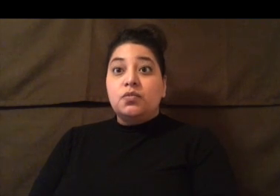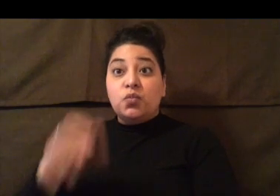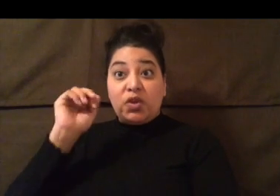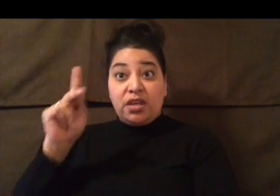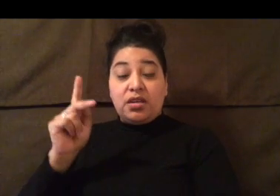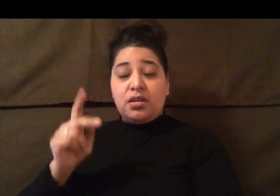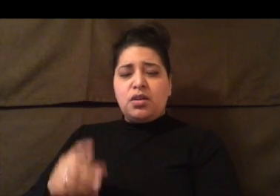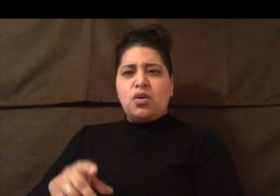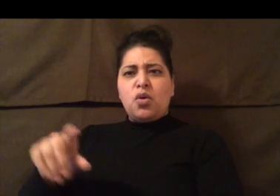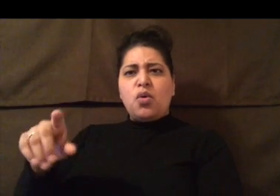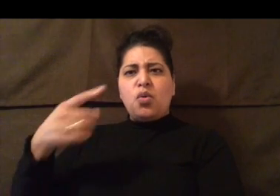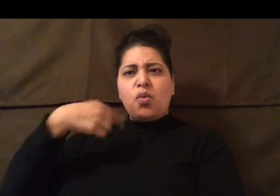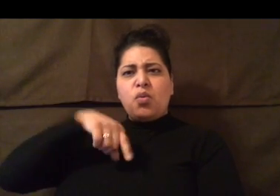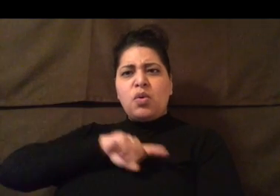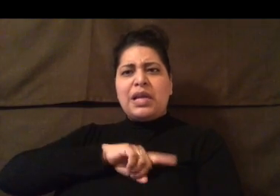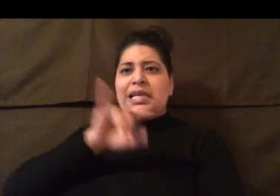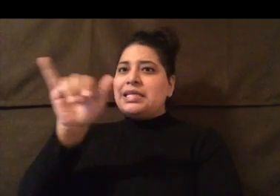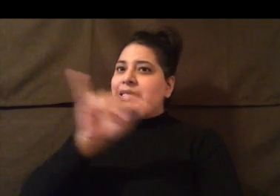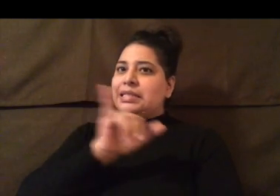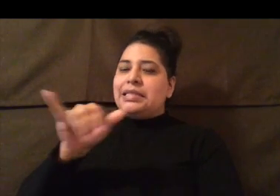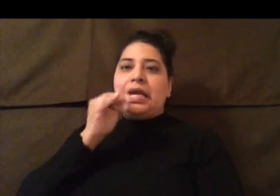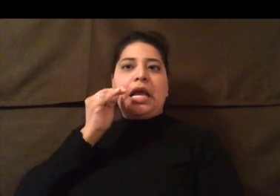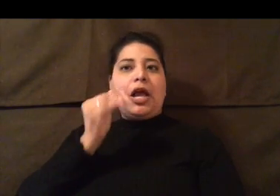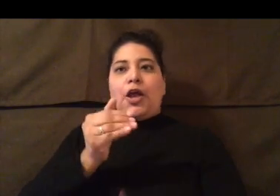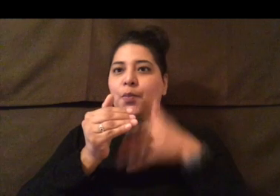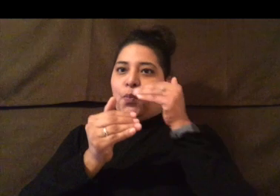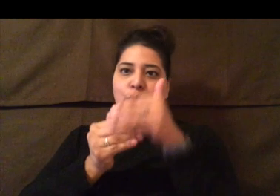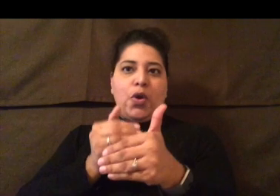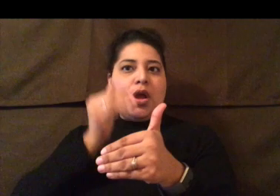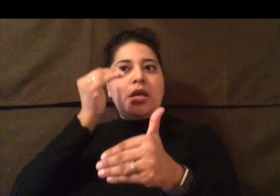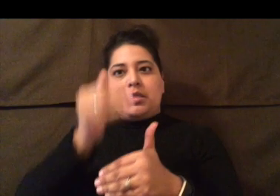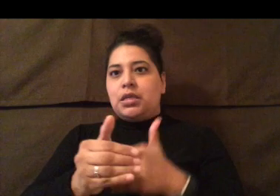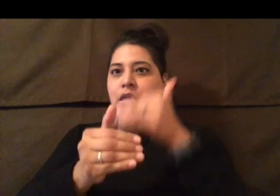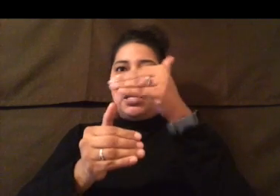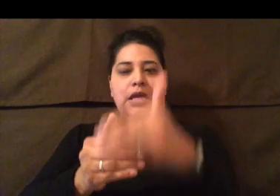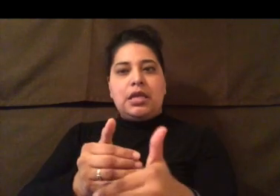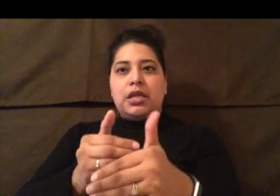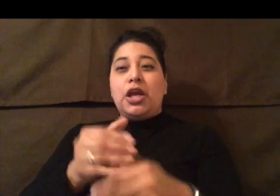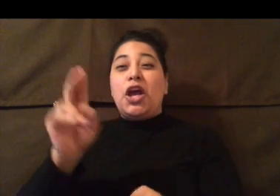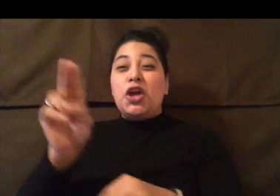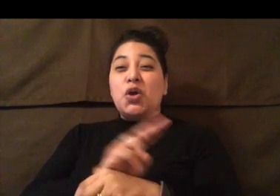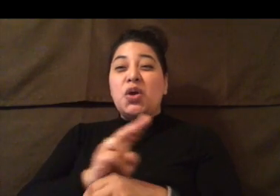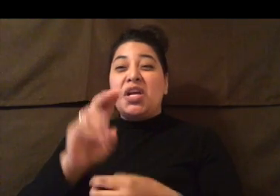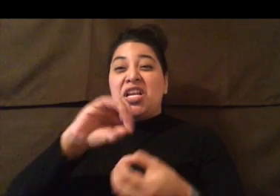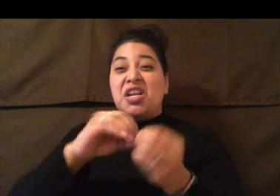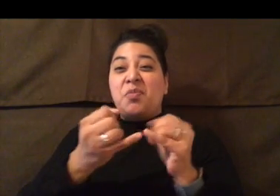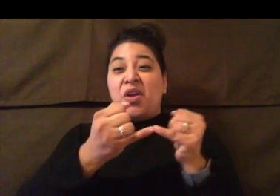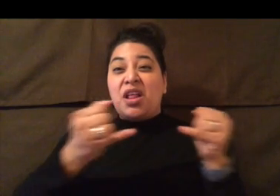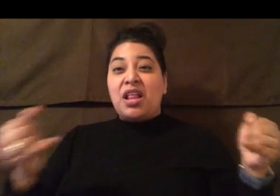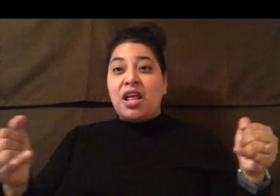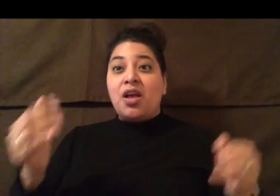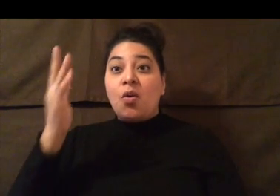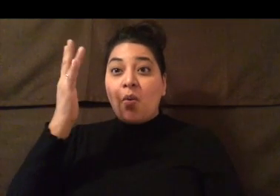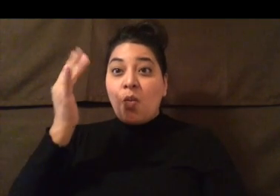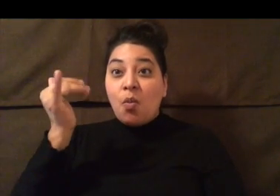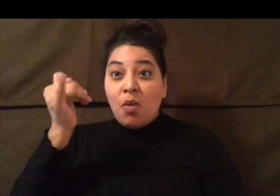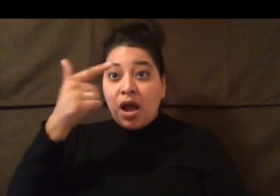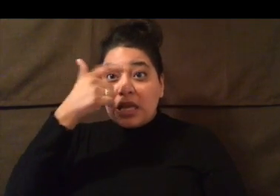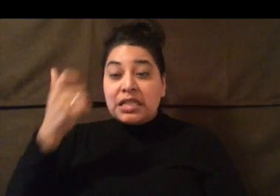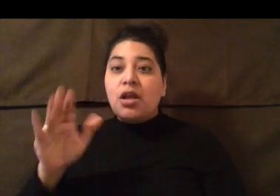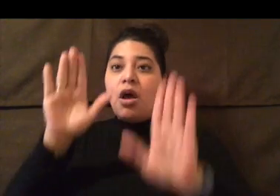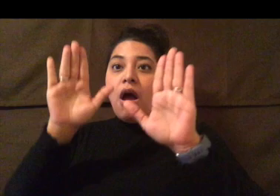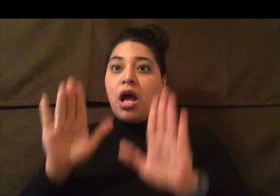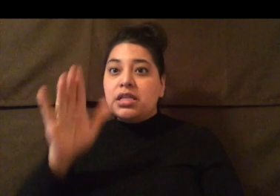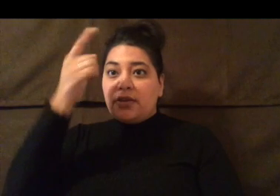5:55. Okay, so we're going to do the same thing that we've been doing. We're going to use number lines because number lines are great for